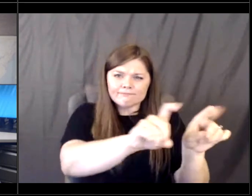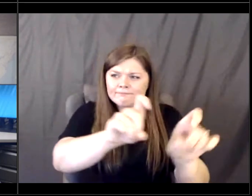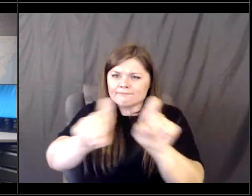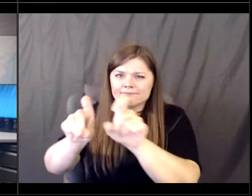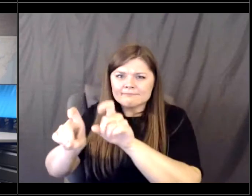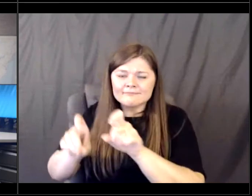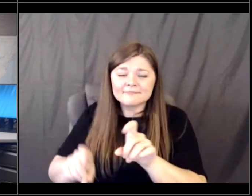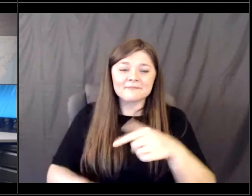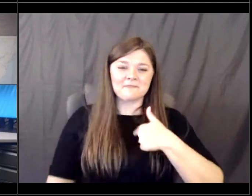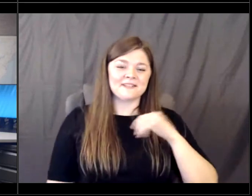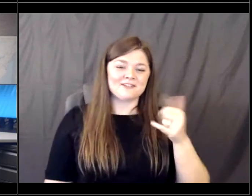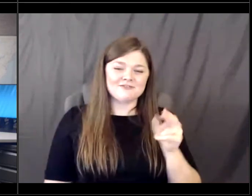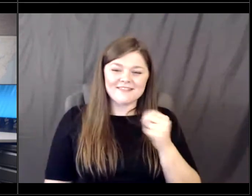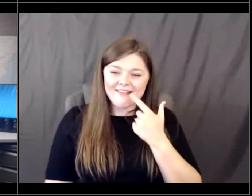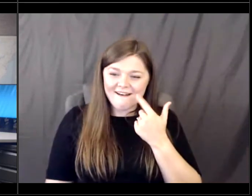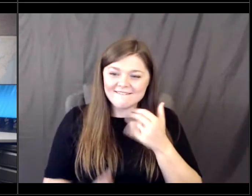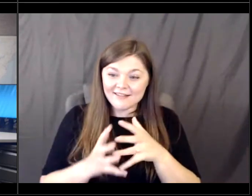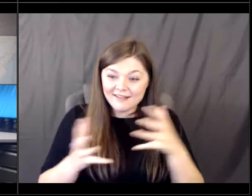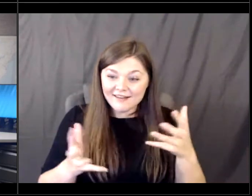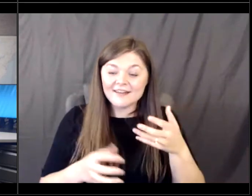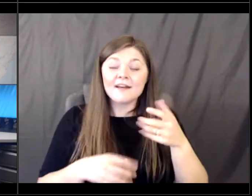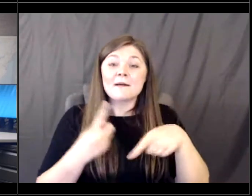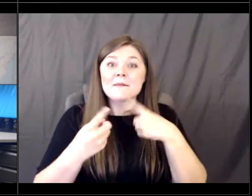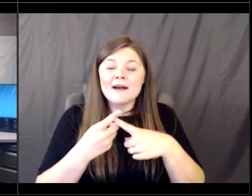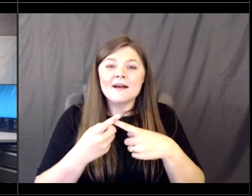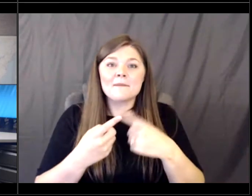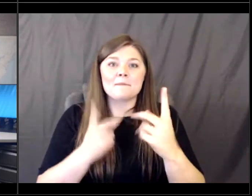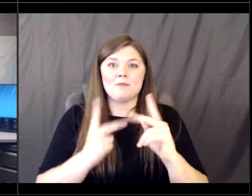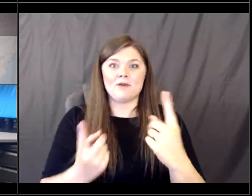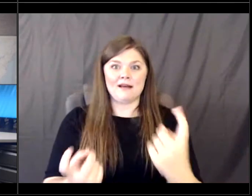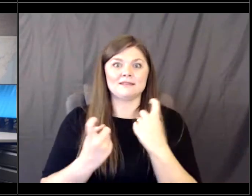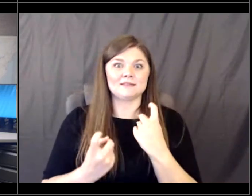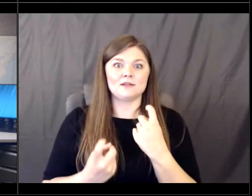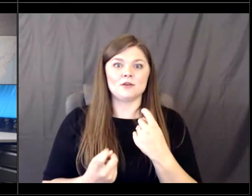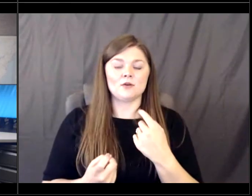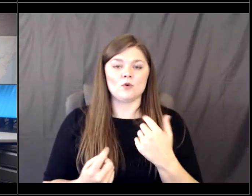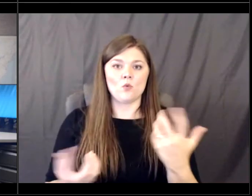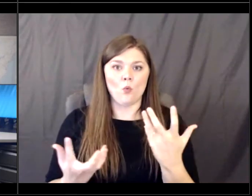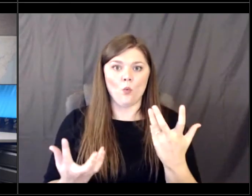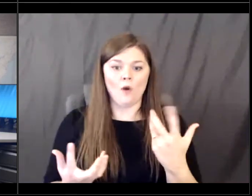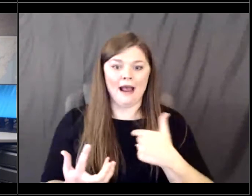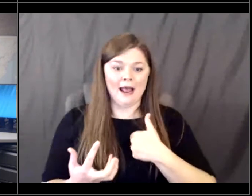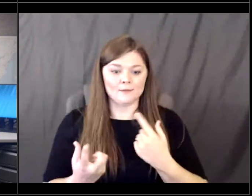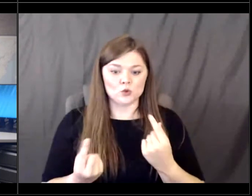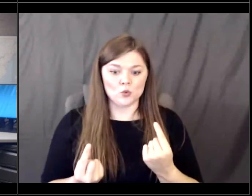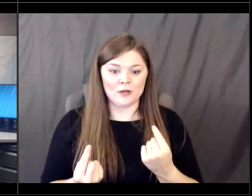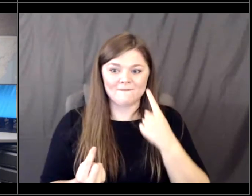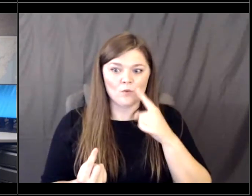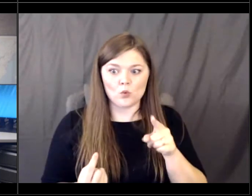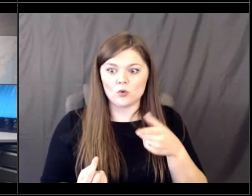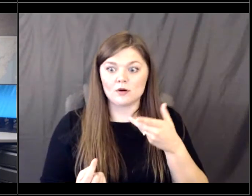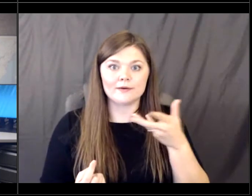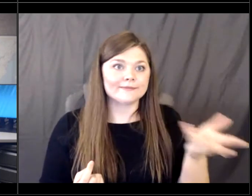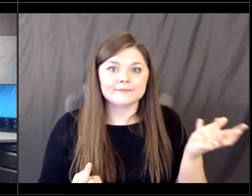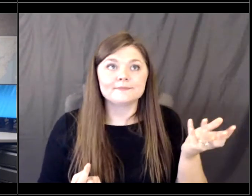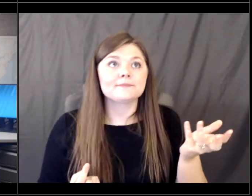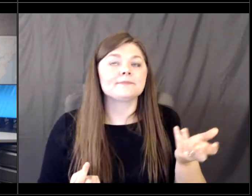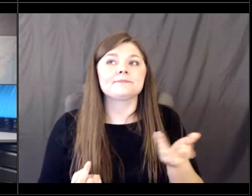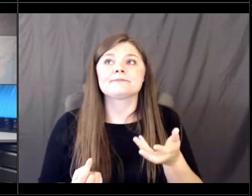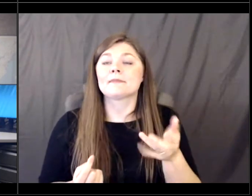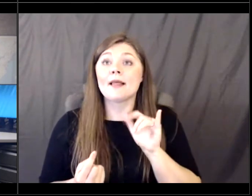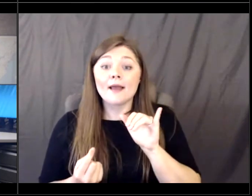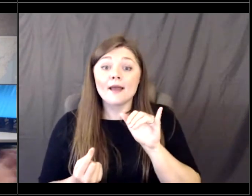that we get a question about is, what are you doing for X? So we might say